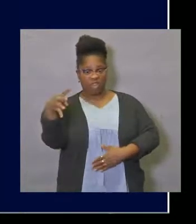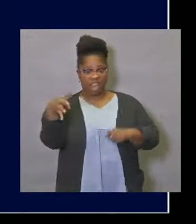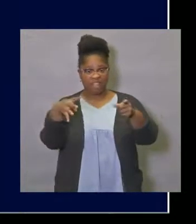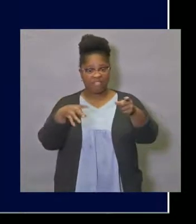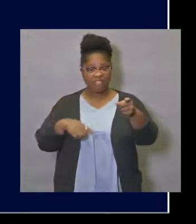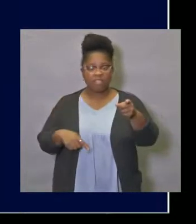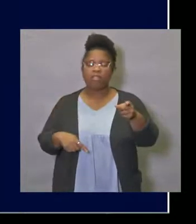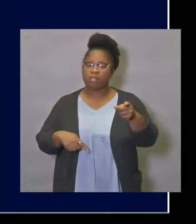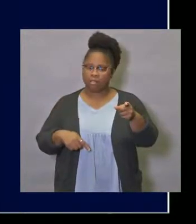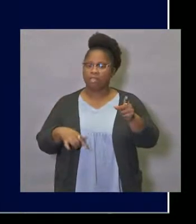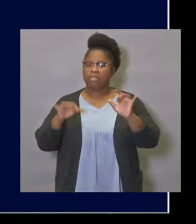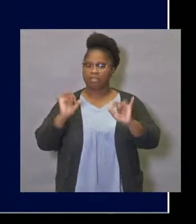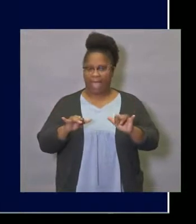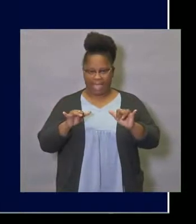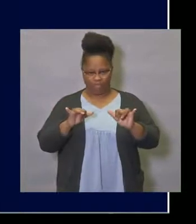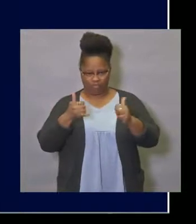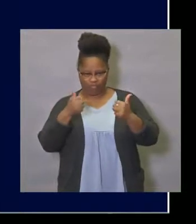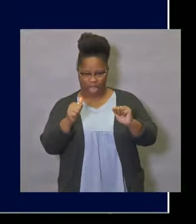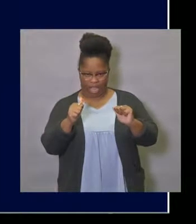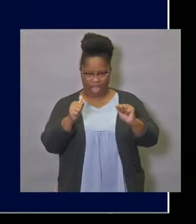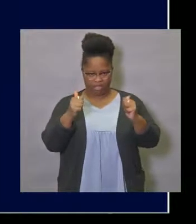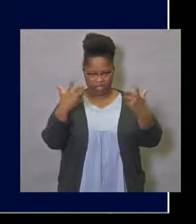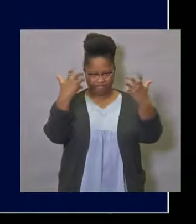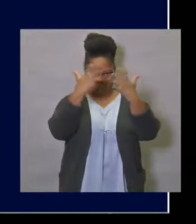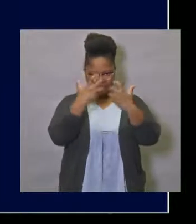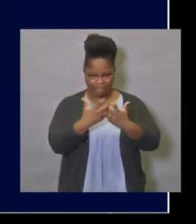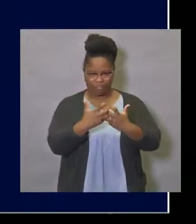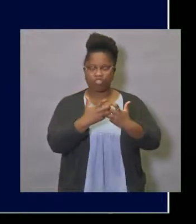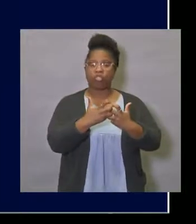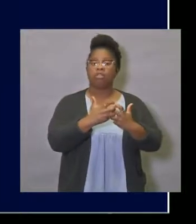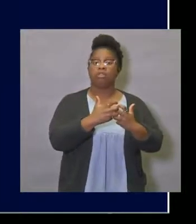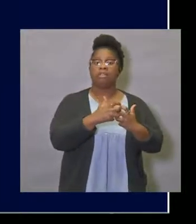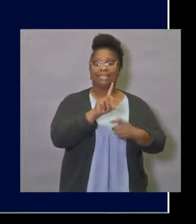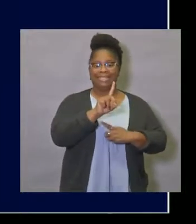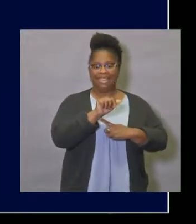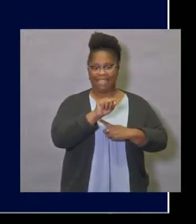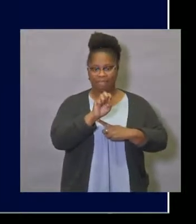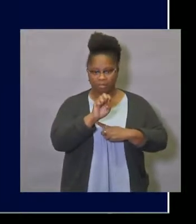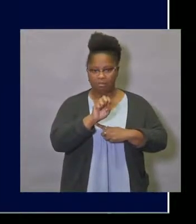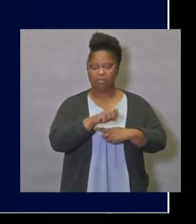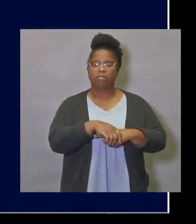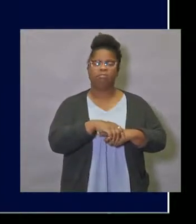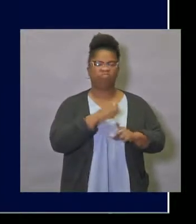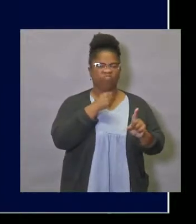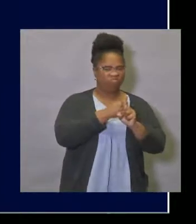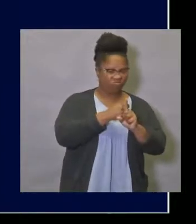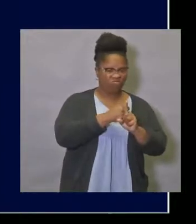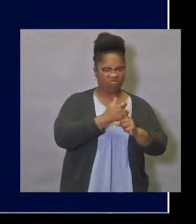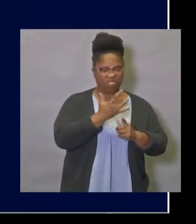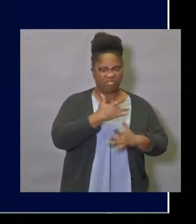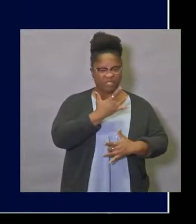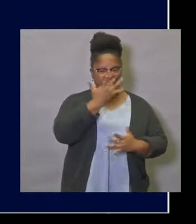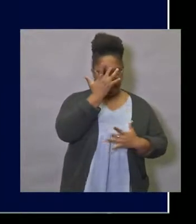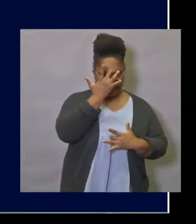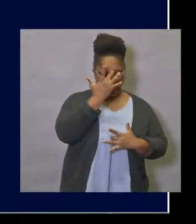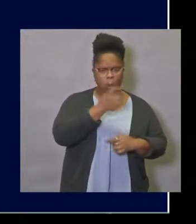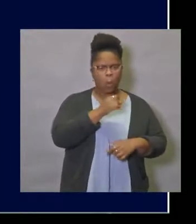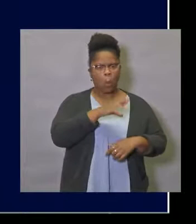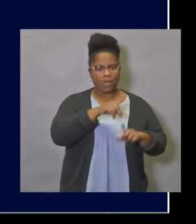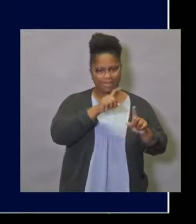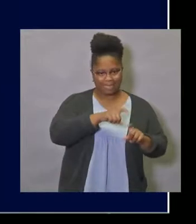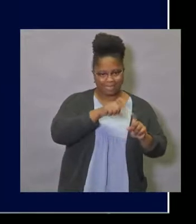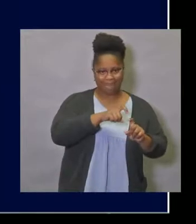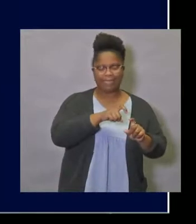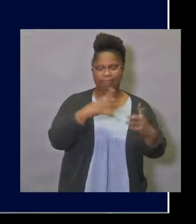actually assign every case to the date where people either began having their symptoms or they were tested. I do want to